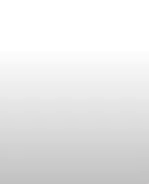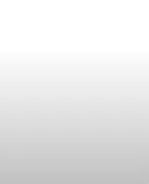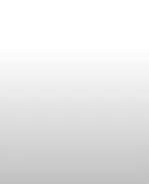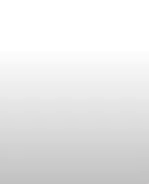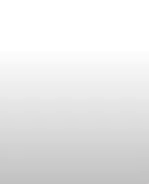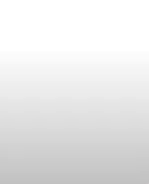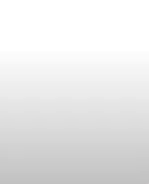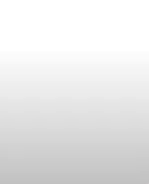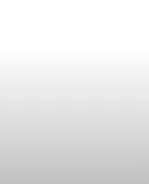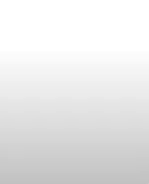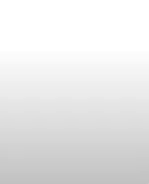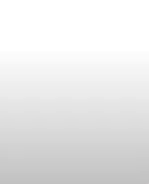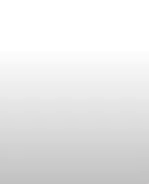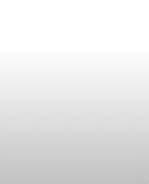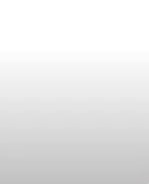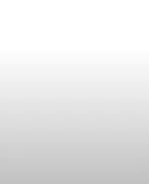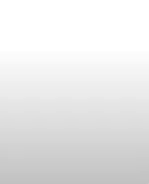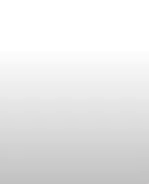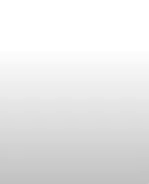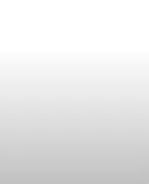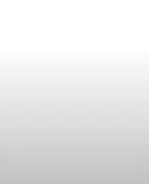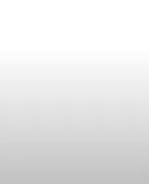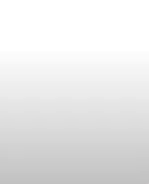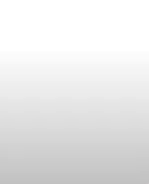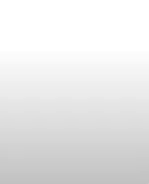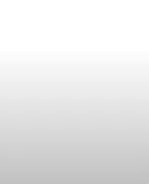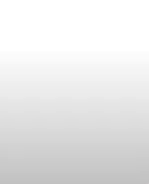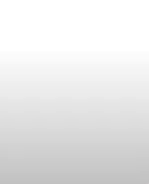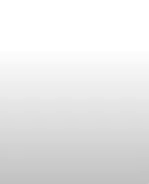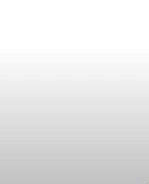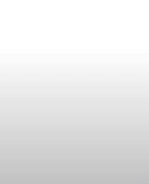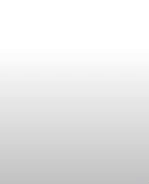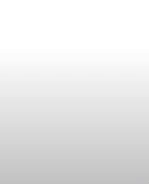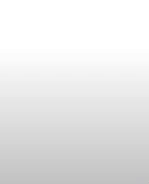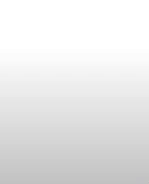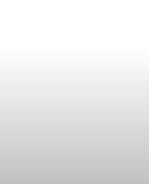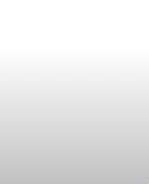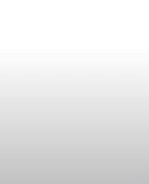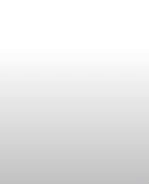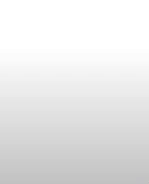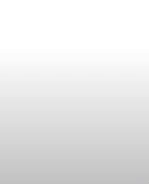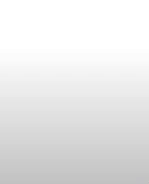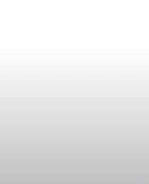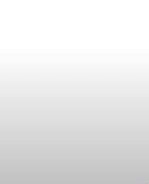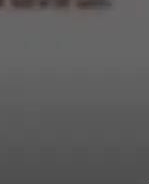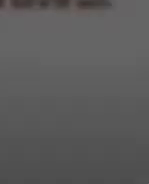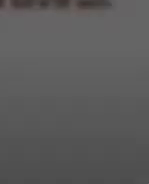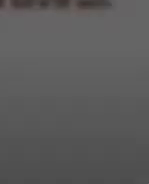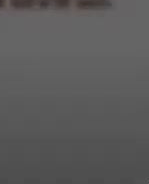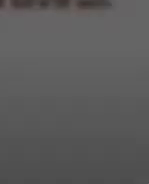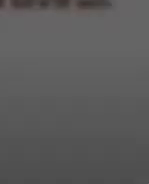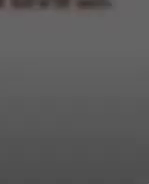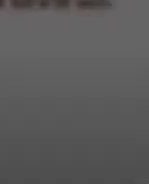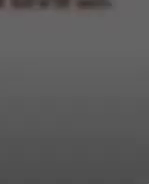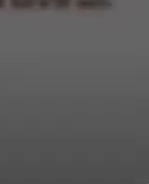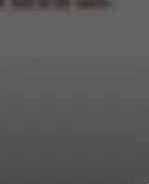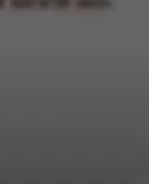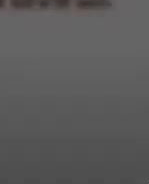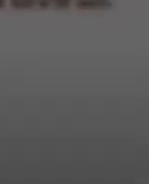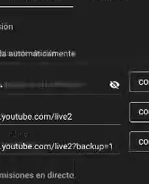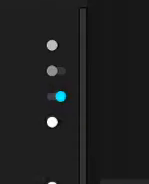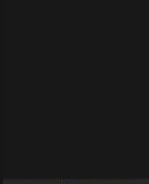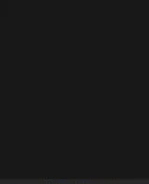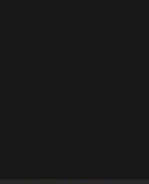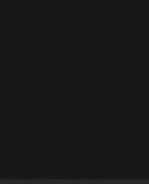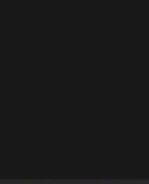8:00, Blanca. I'm sorry, but tomorrow we'll start with you, Bianca Balades from Milenio. Thank you. Good night.